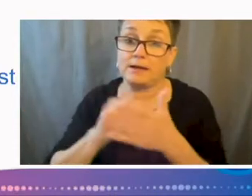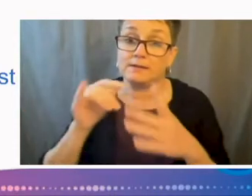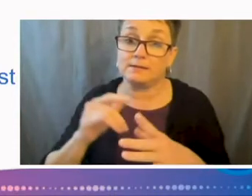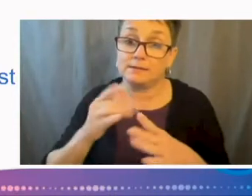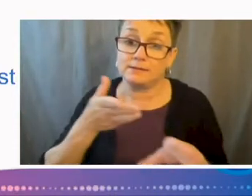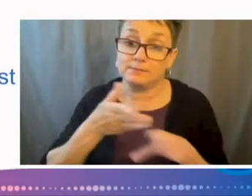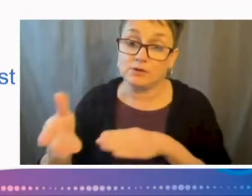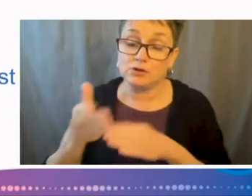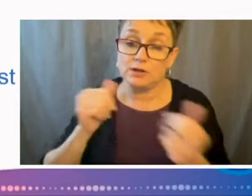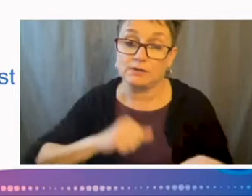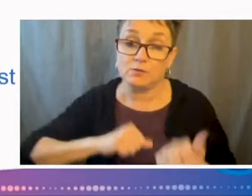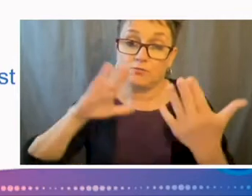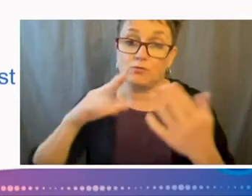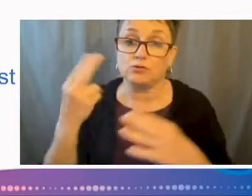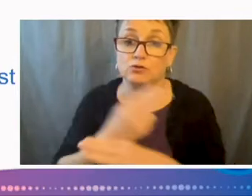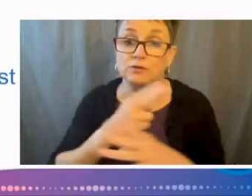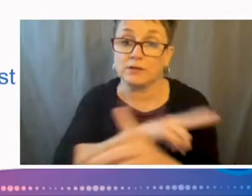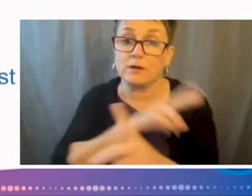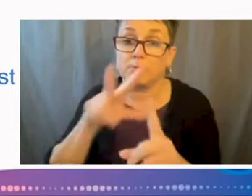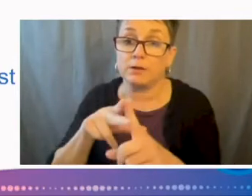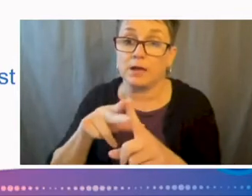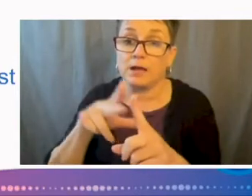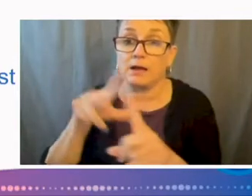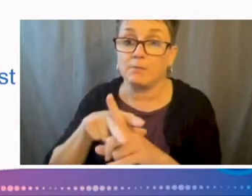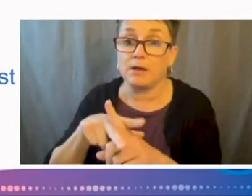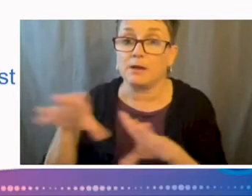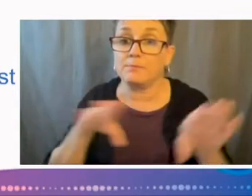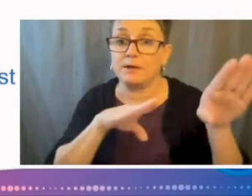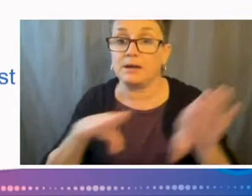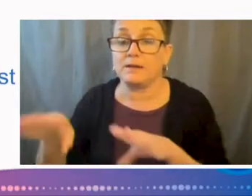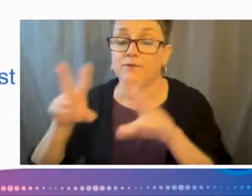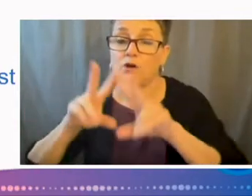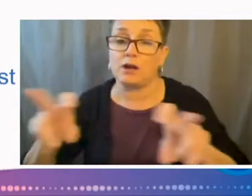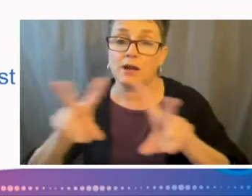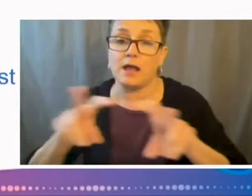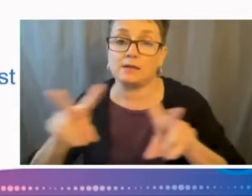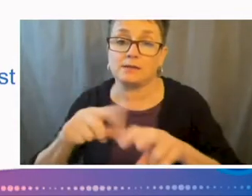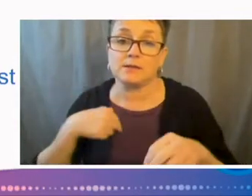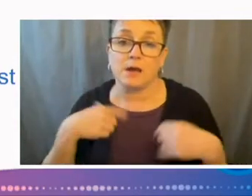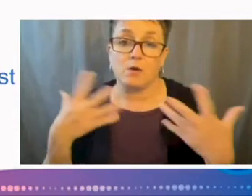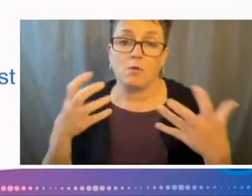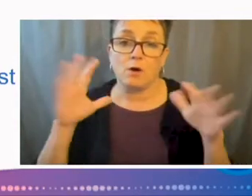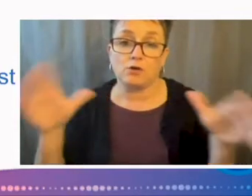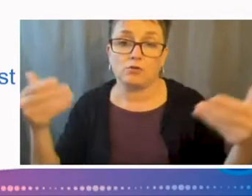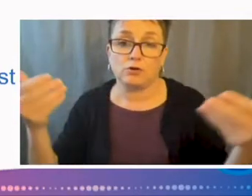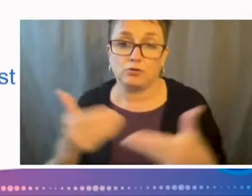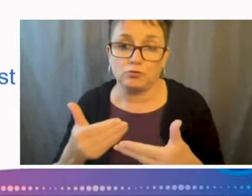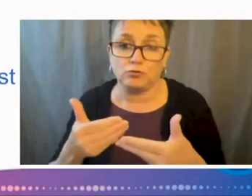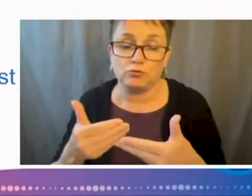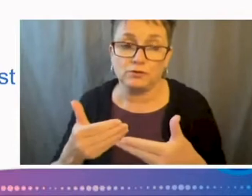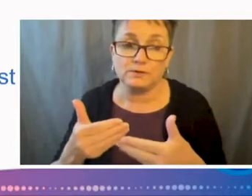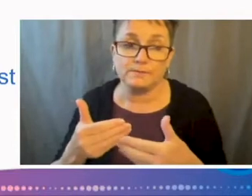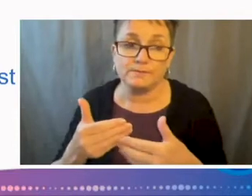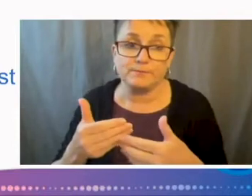applied behavior analysis. And I would like to introduce to you the voice of